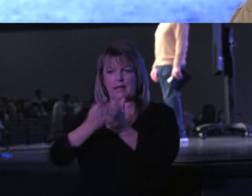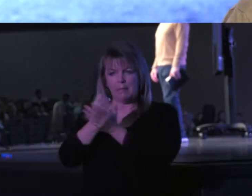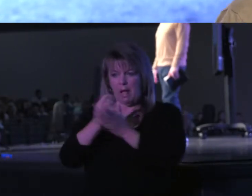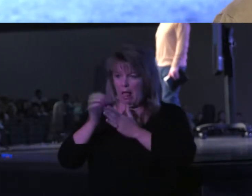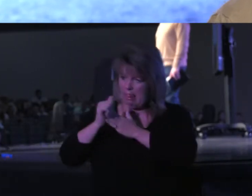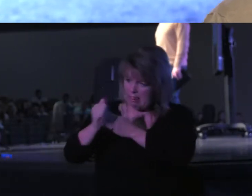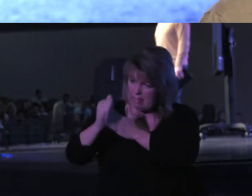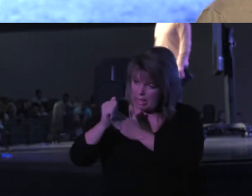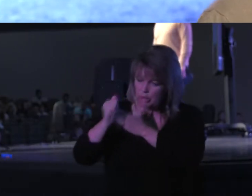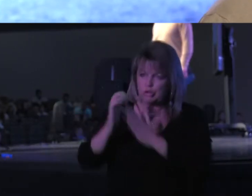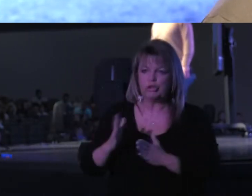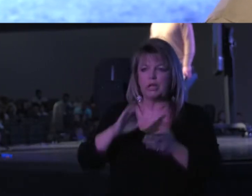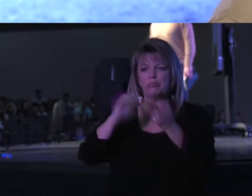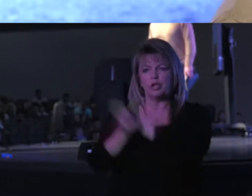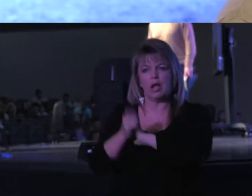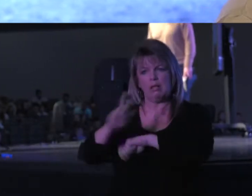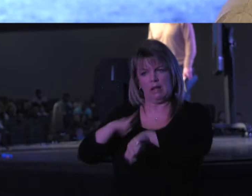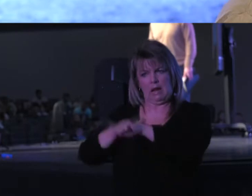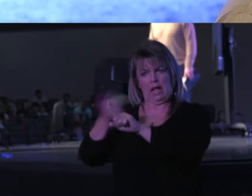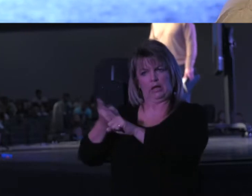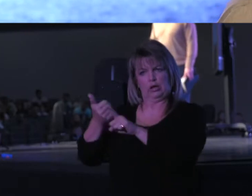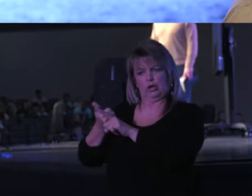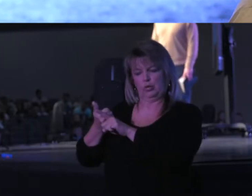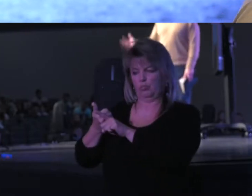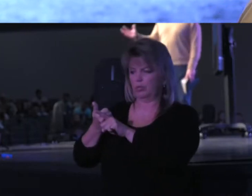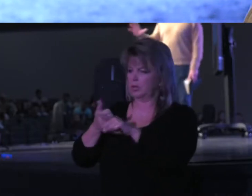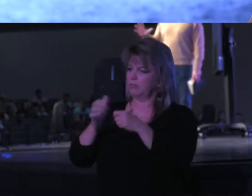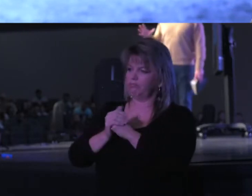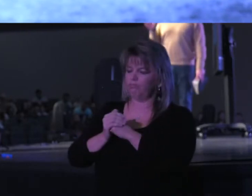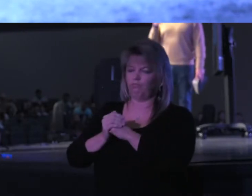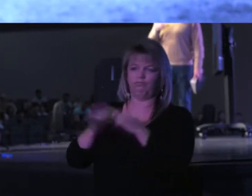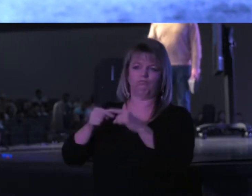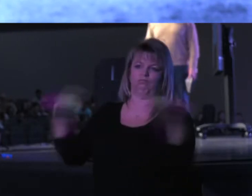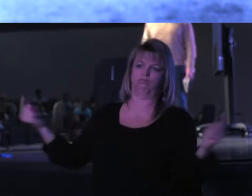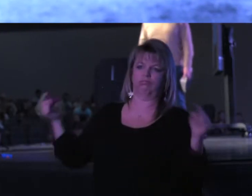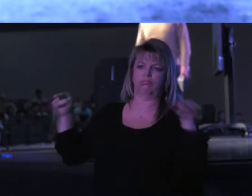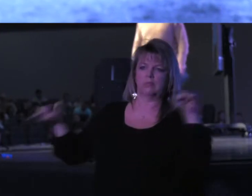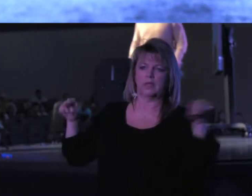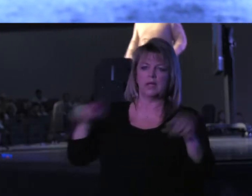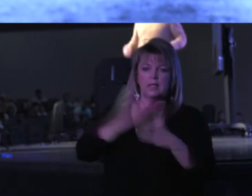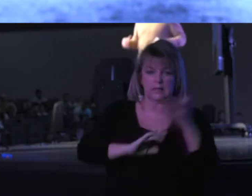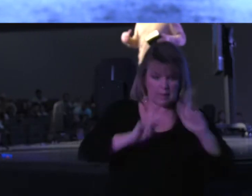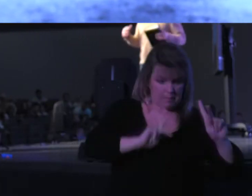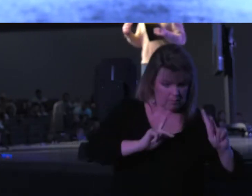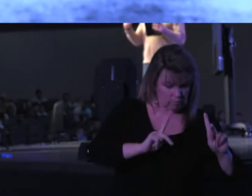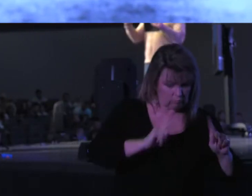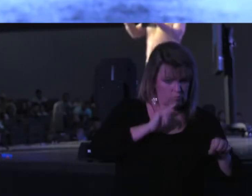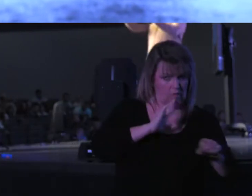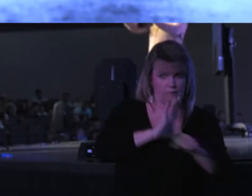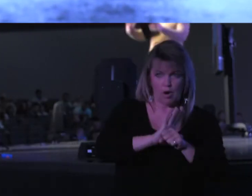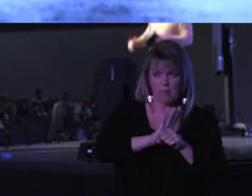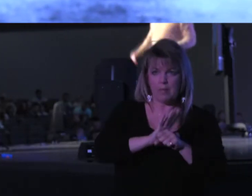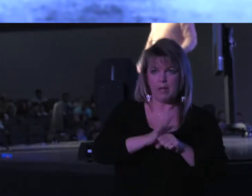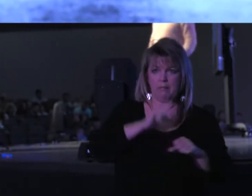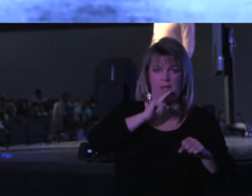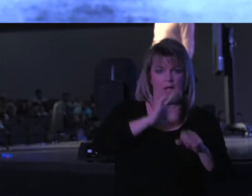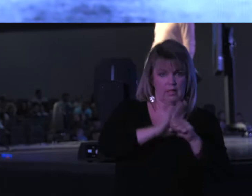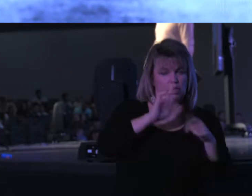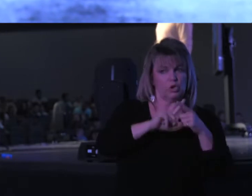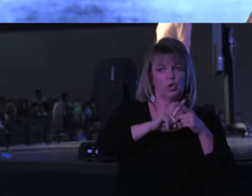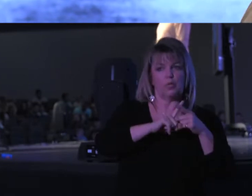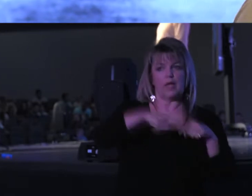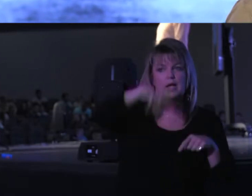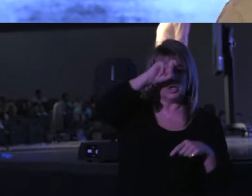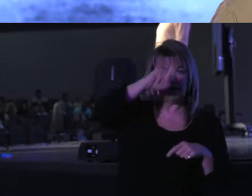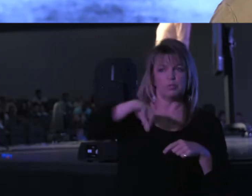leadership change. The nation was polarized. People were lining up. Some were affirming allegiance to the